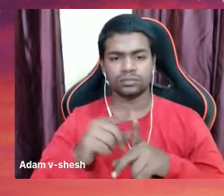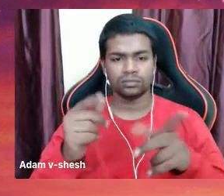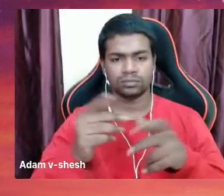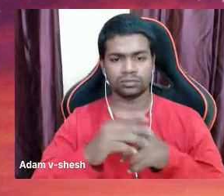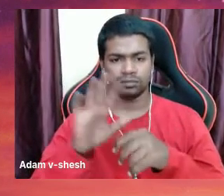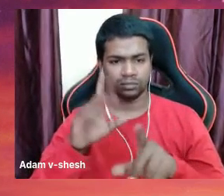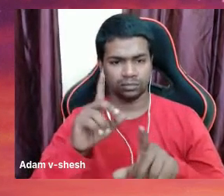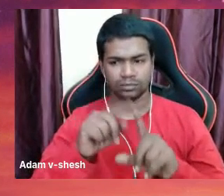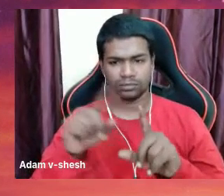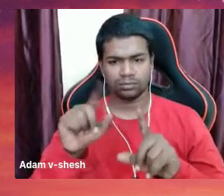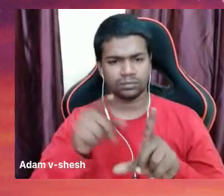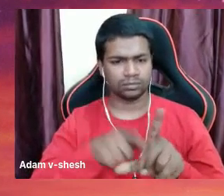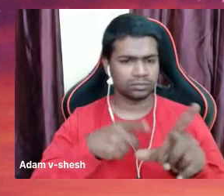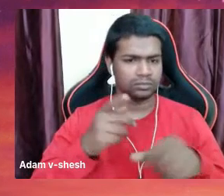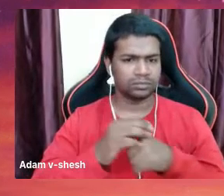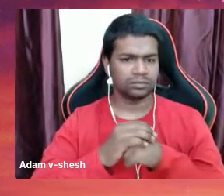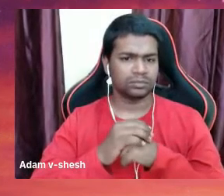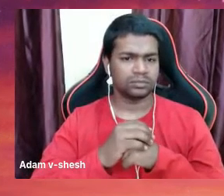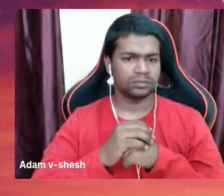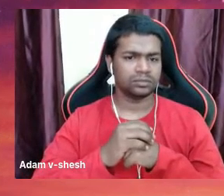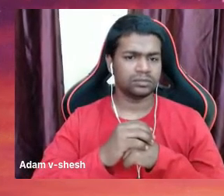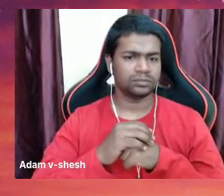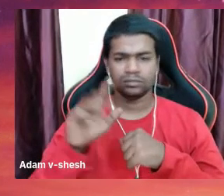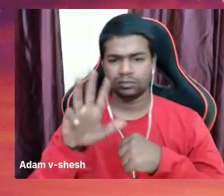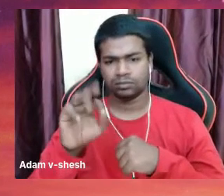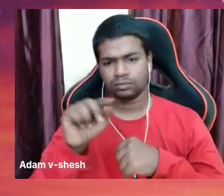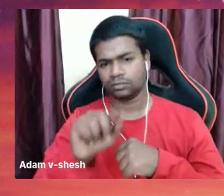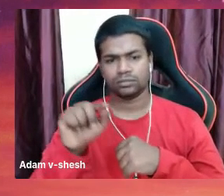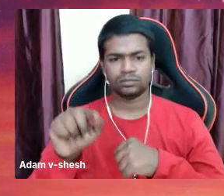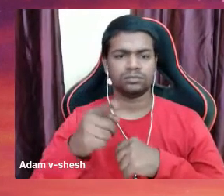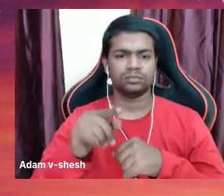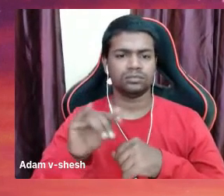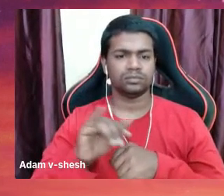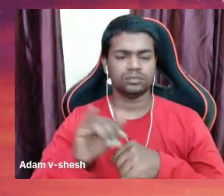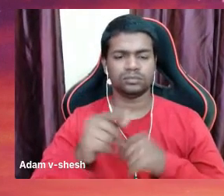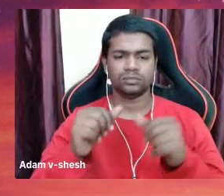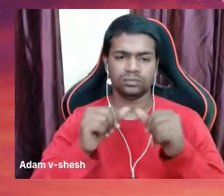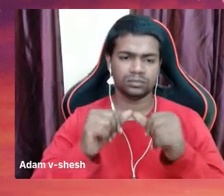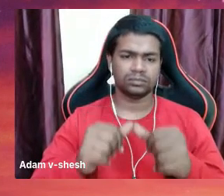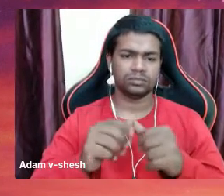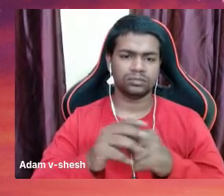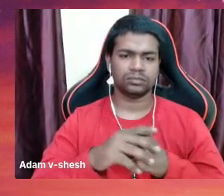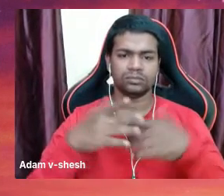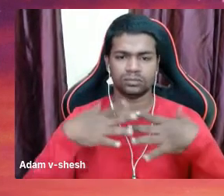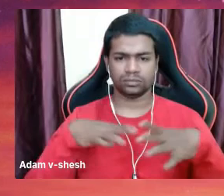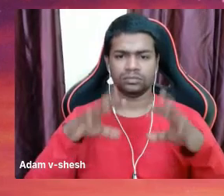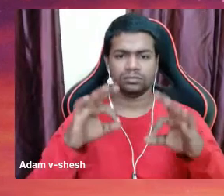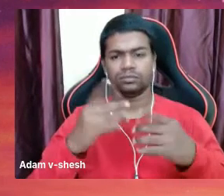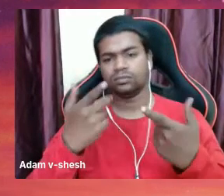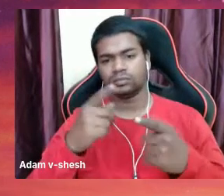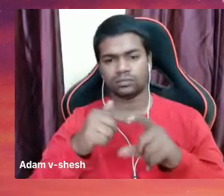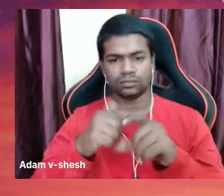5, 10 years? And you'd almost 90% of the time get the same two answers, healthcare and education,